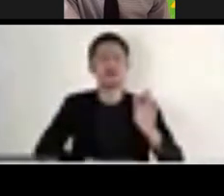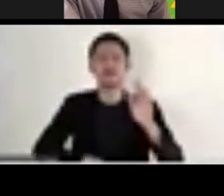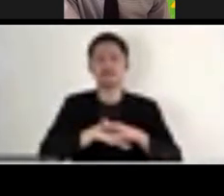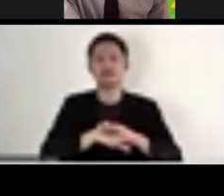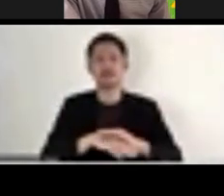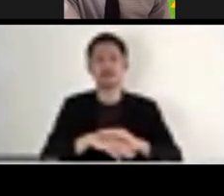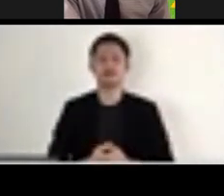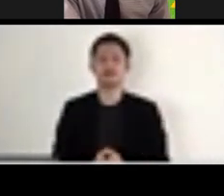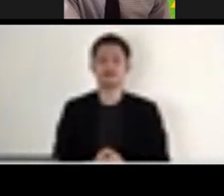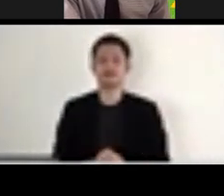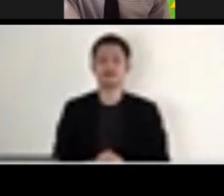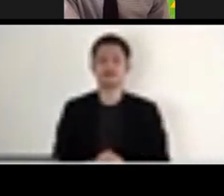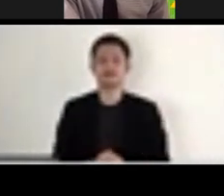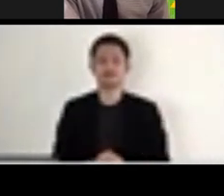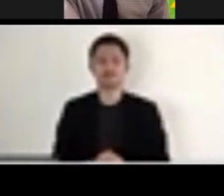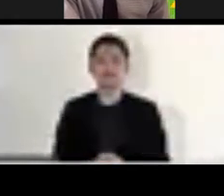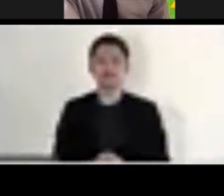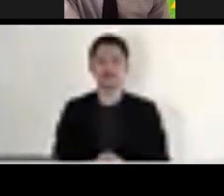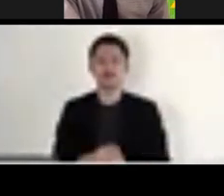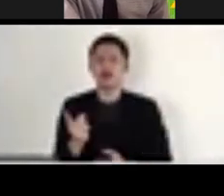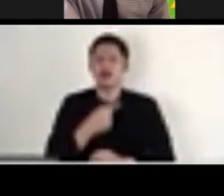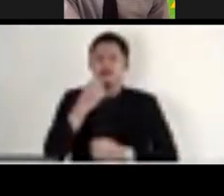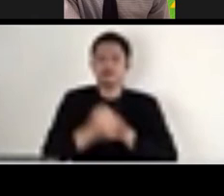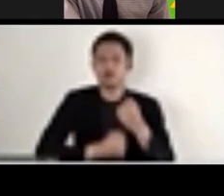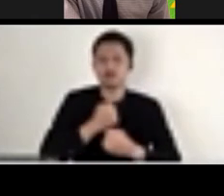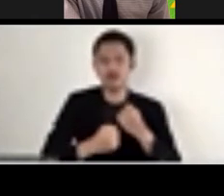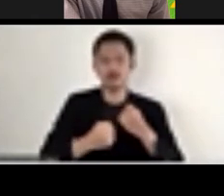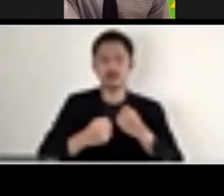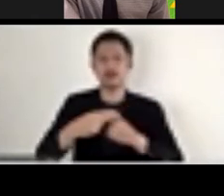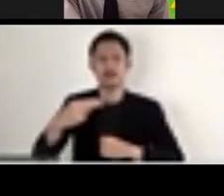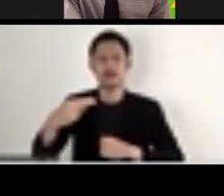Amin wedding wedding Indonesia